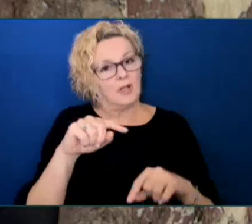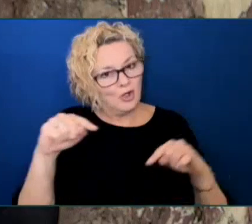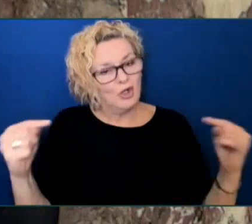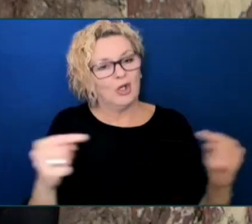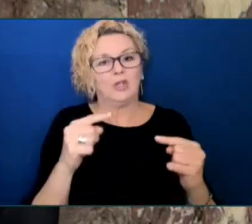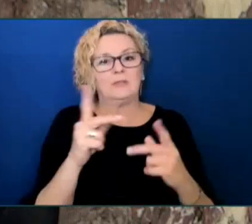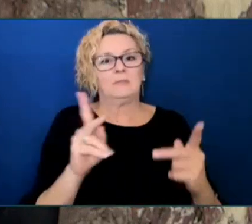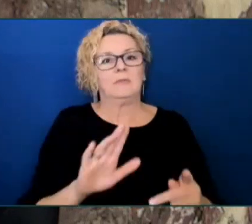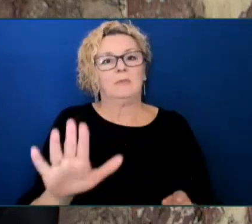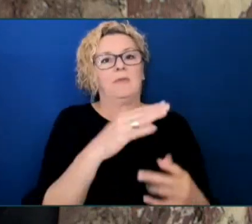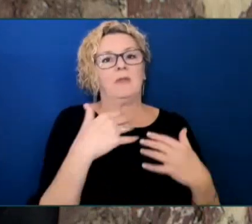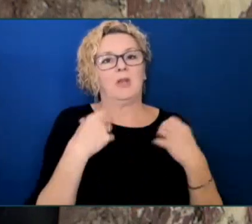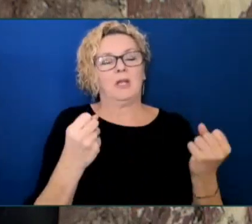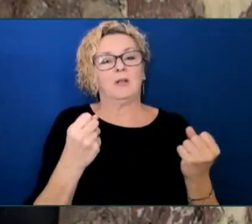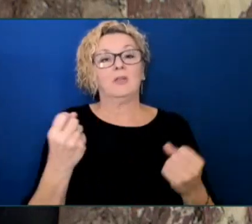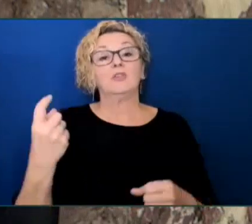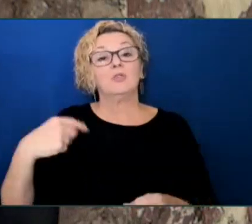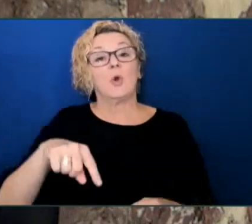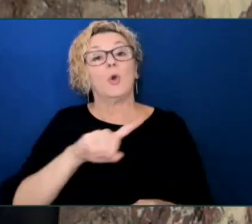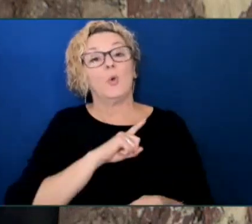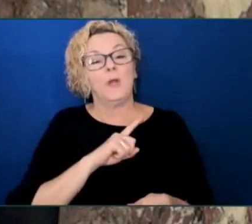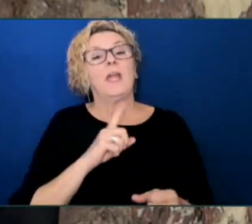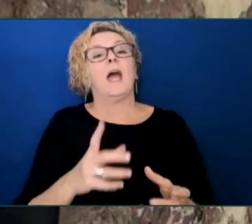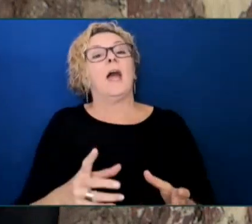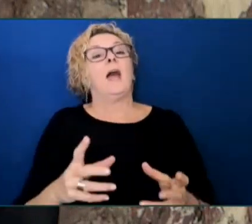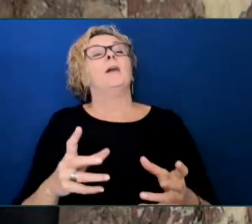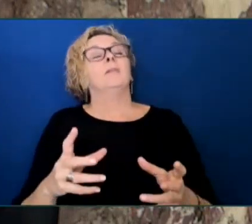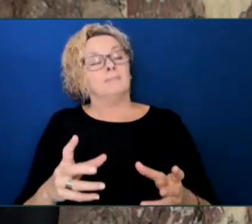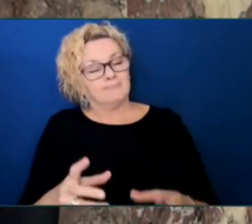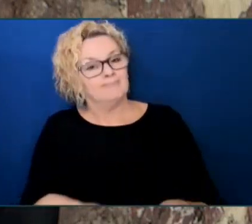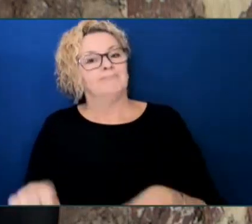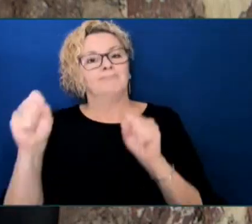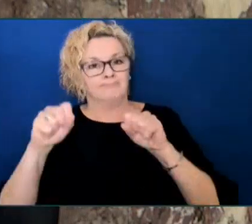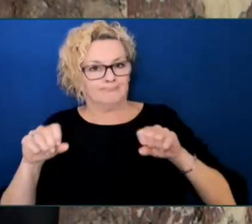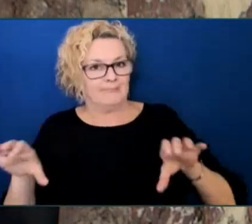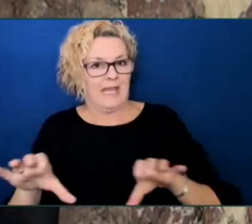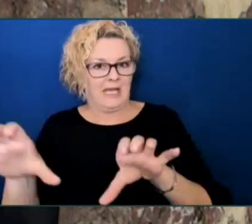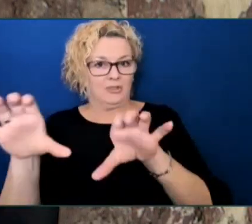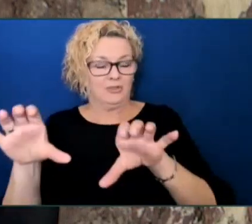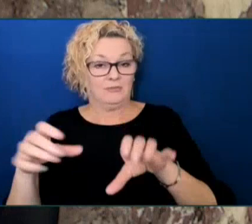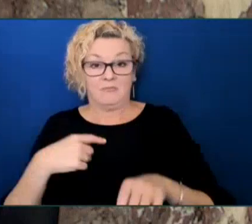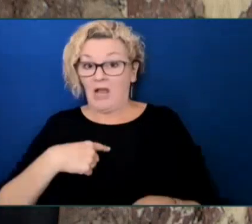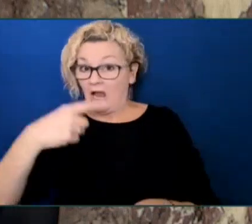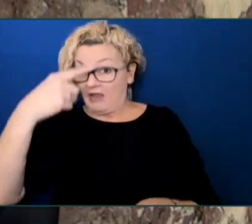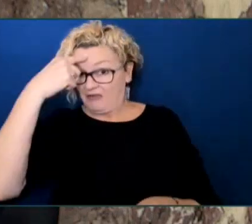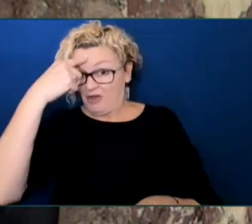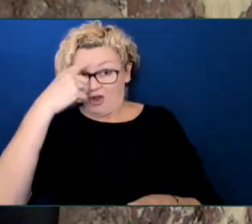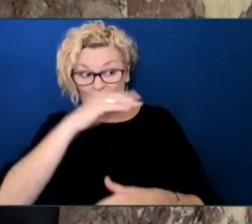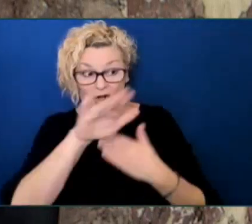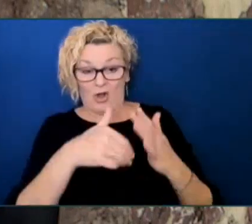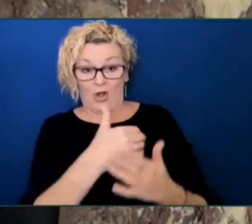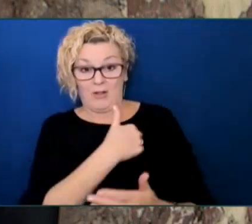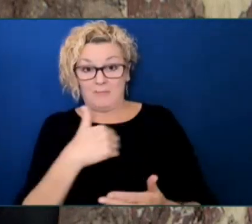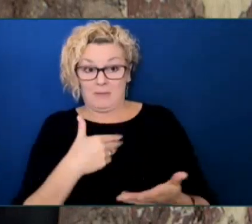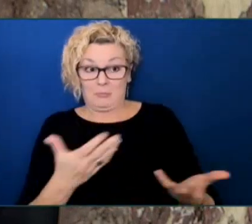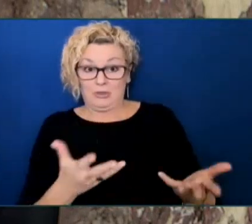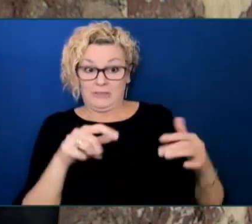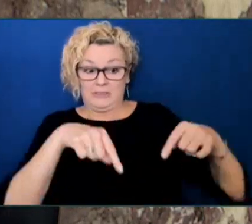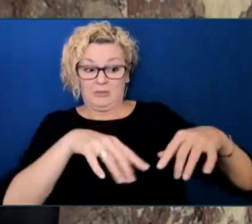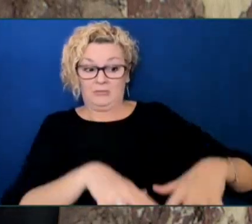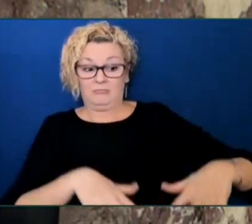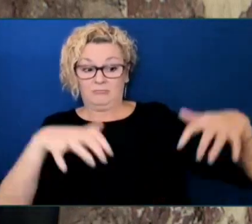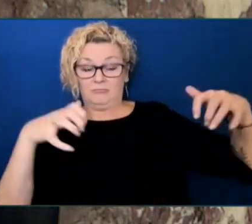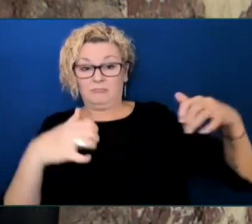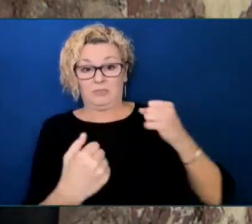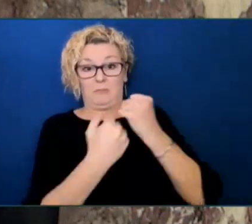comprehensive actions, supported, I thought, by all members of the legislature, to address this question, Honourable Speaker, which